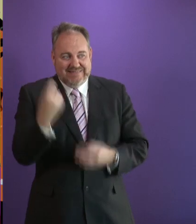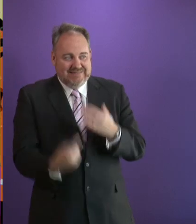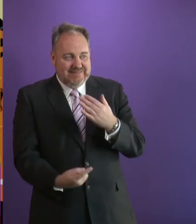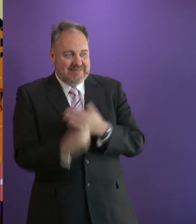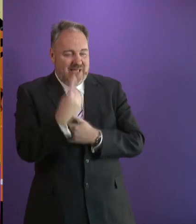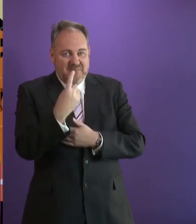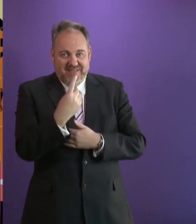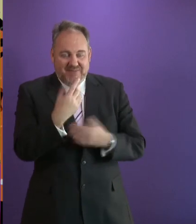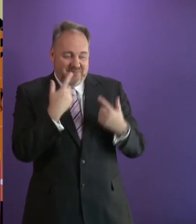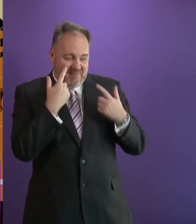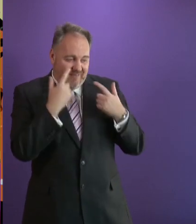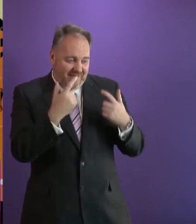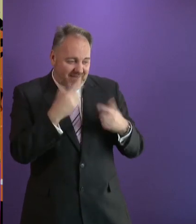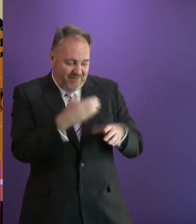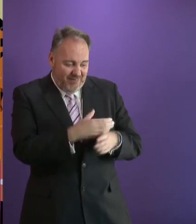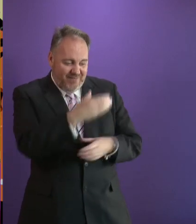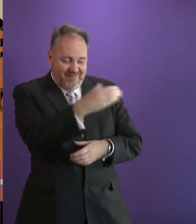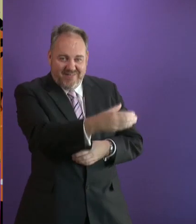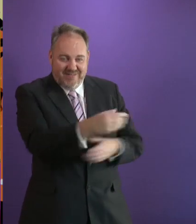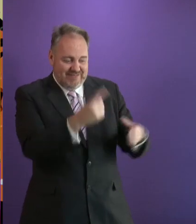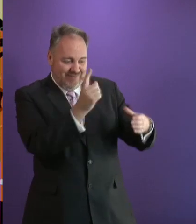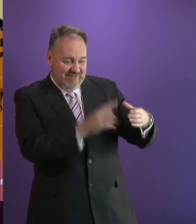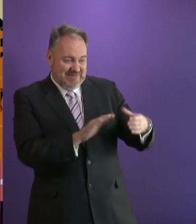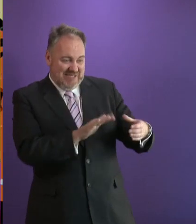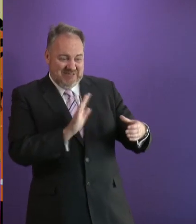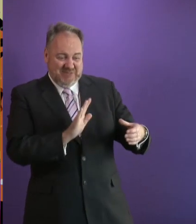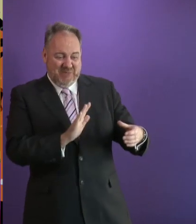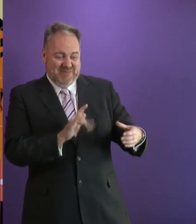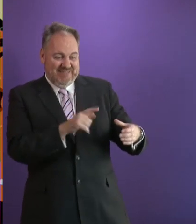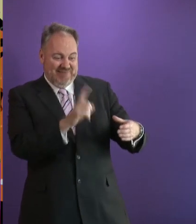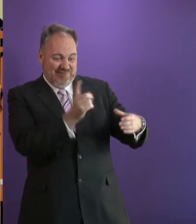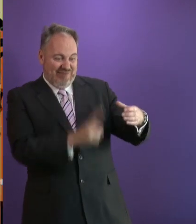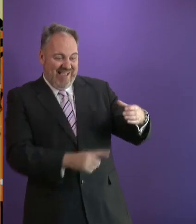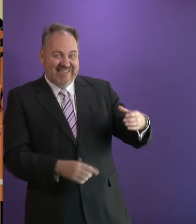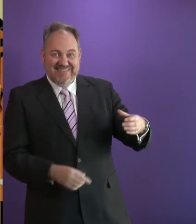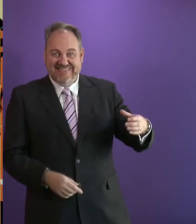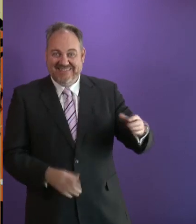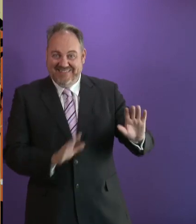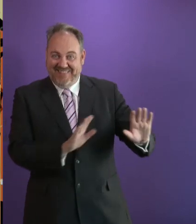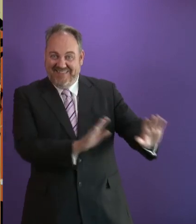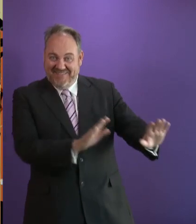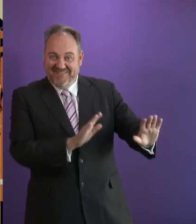watch. So, don't touch it. Okay?